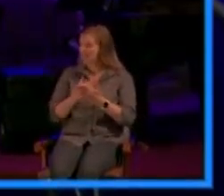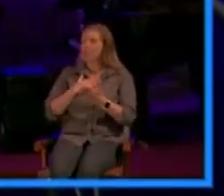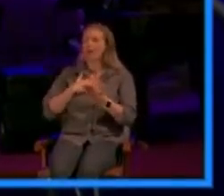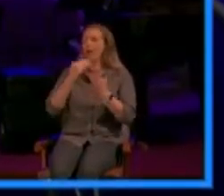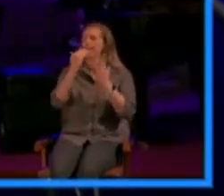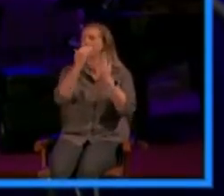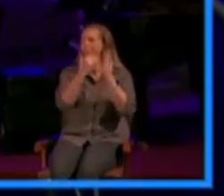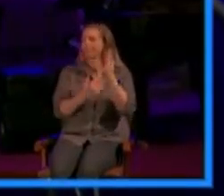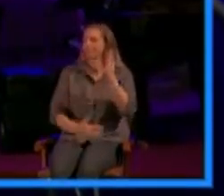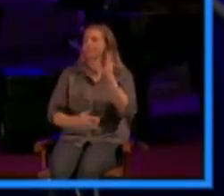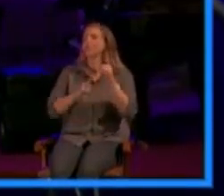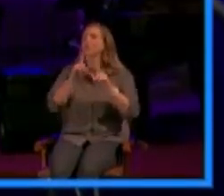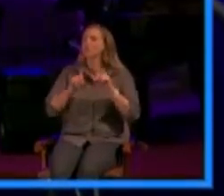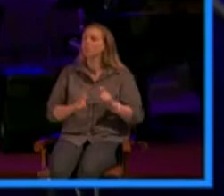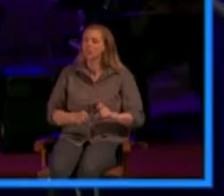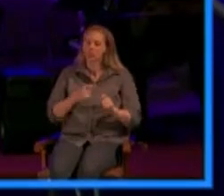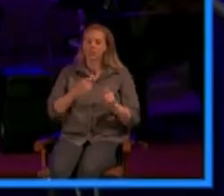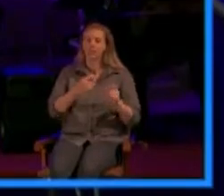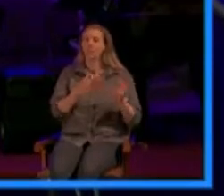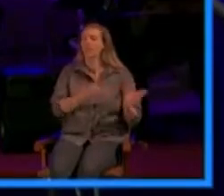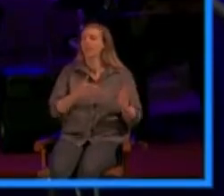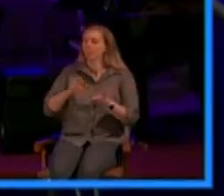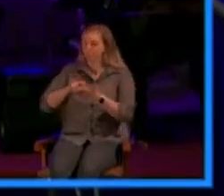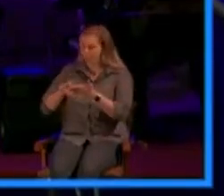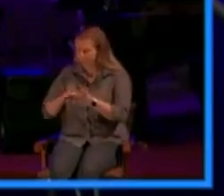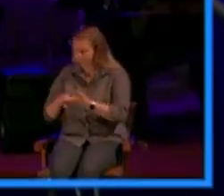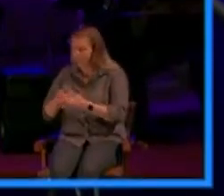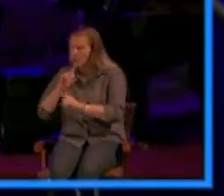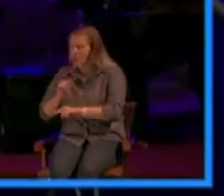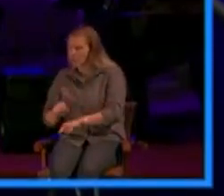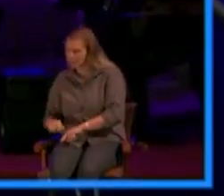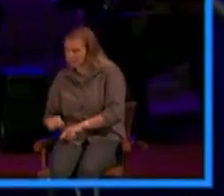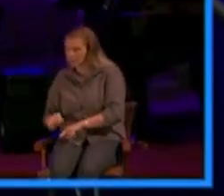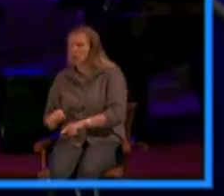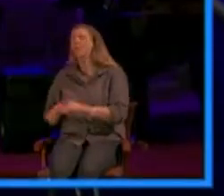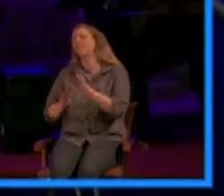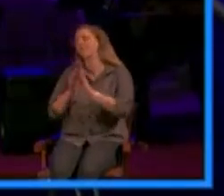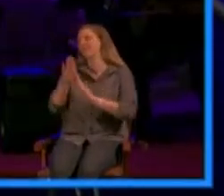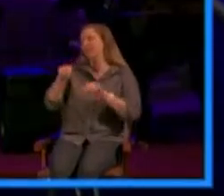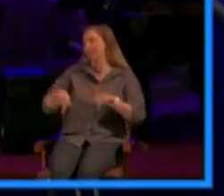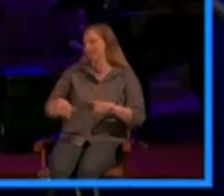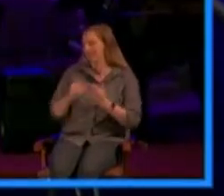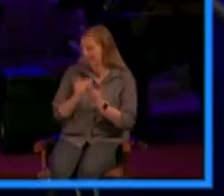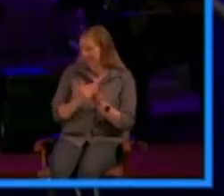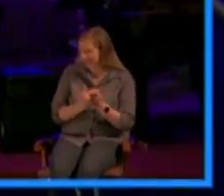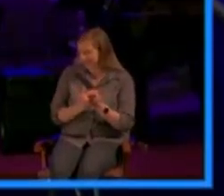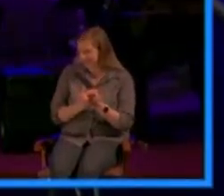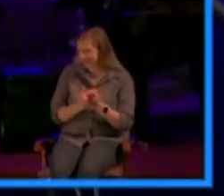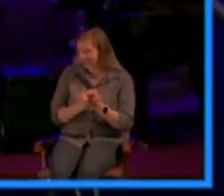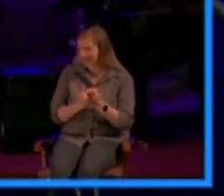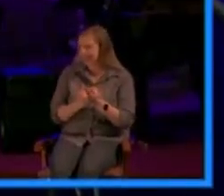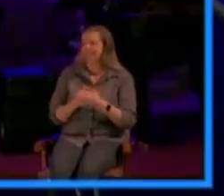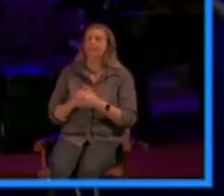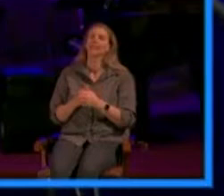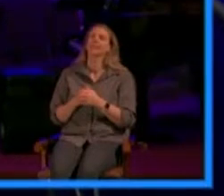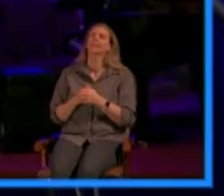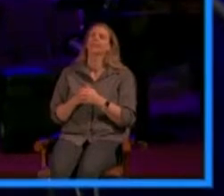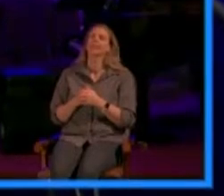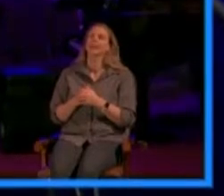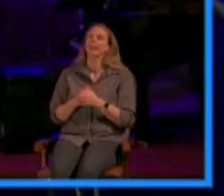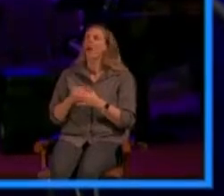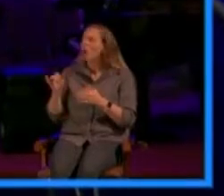this or that or the other? And so this message is really born out of fielding a lot of those